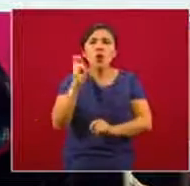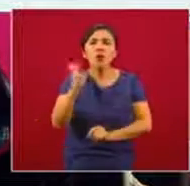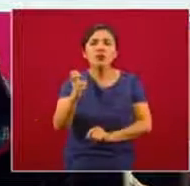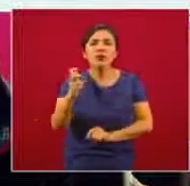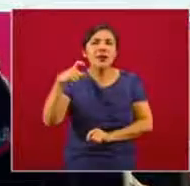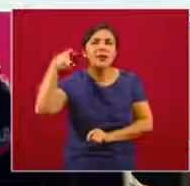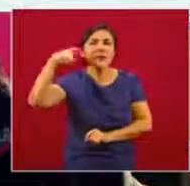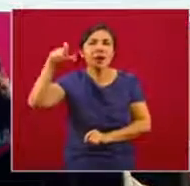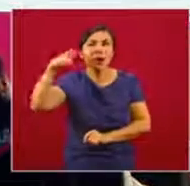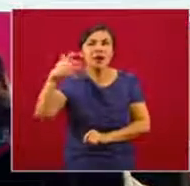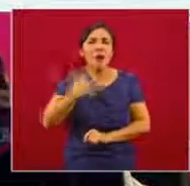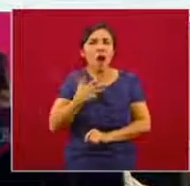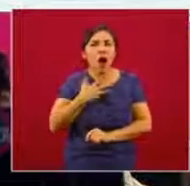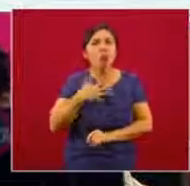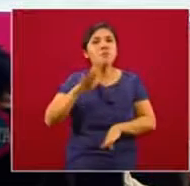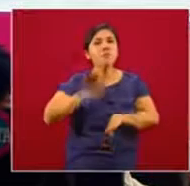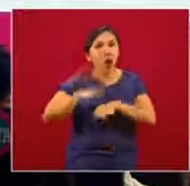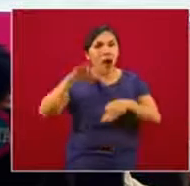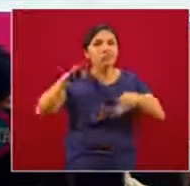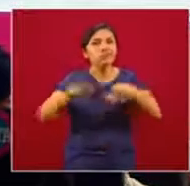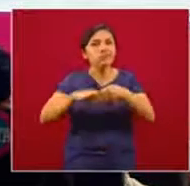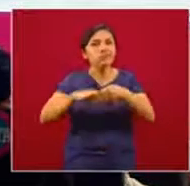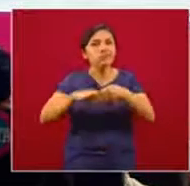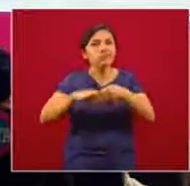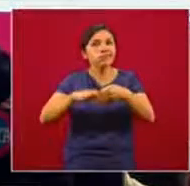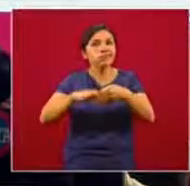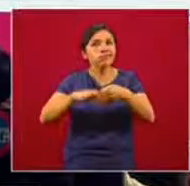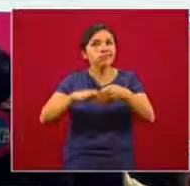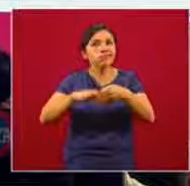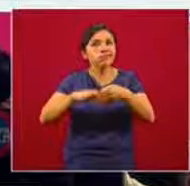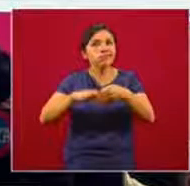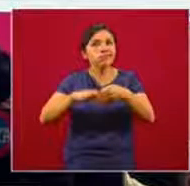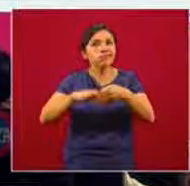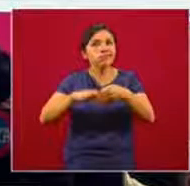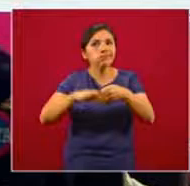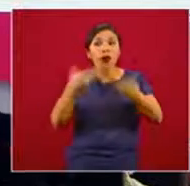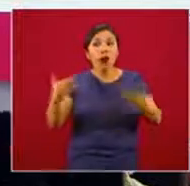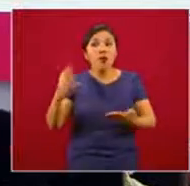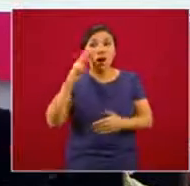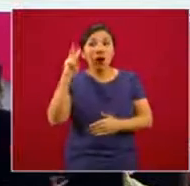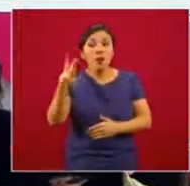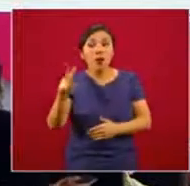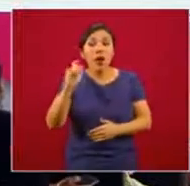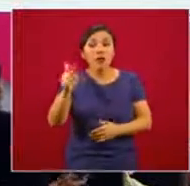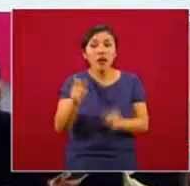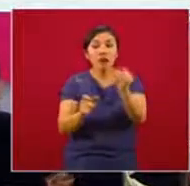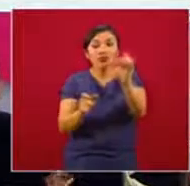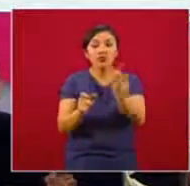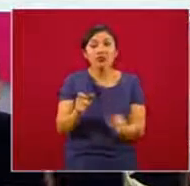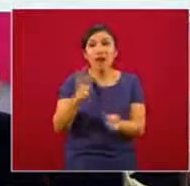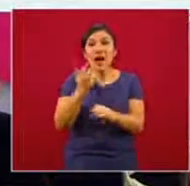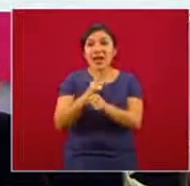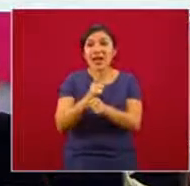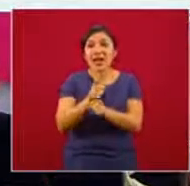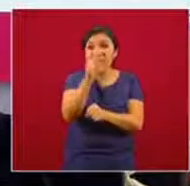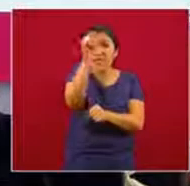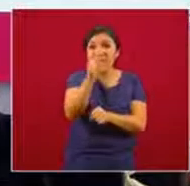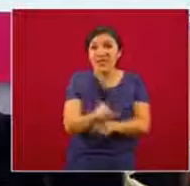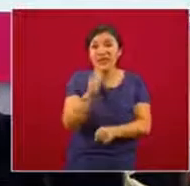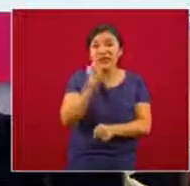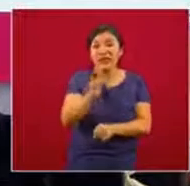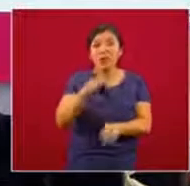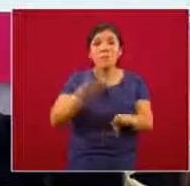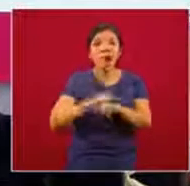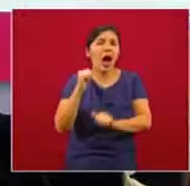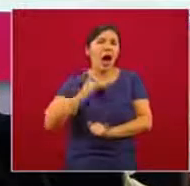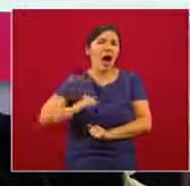we go to Querétaro, we can then get to see consistent patterns of change, where the chart, the column, I mean,